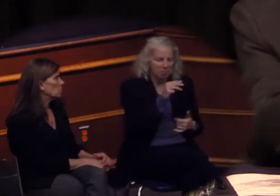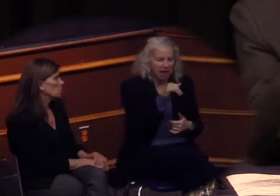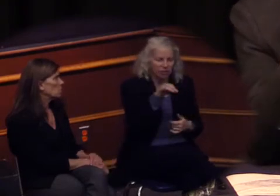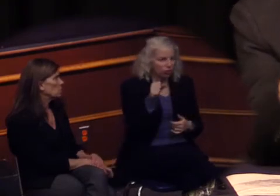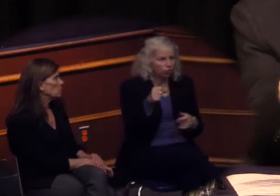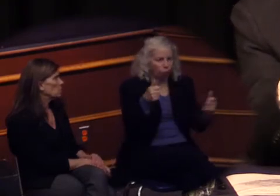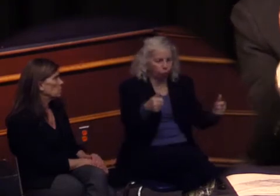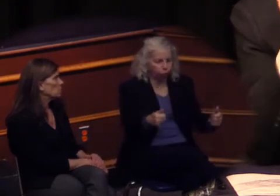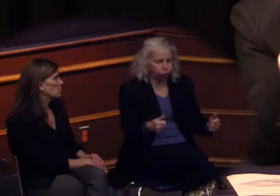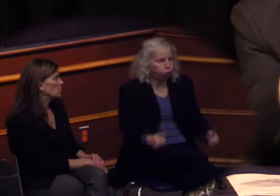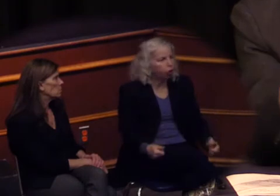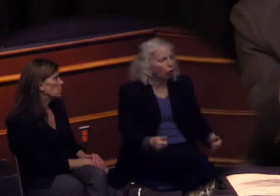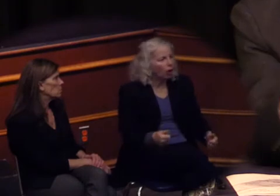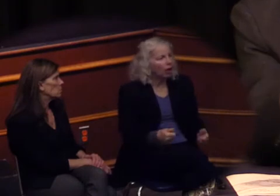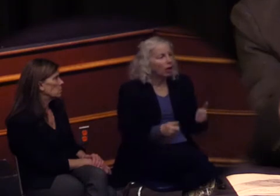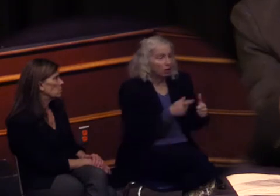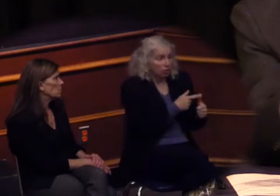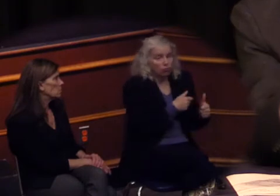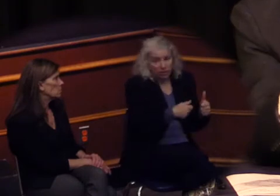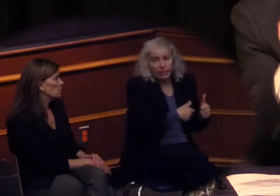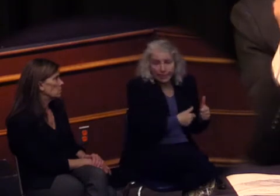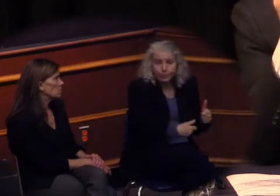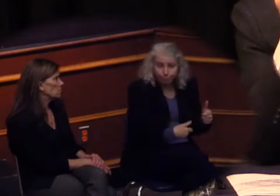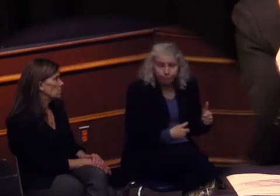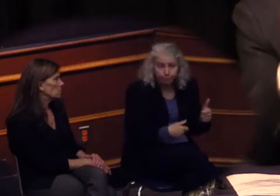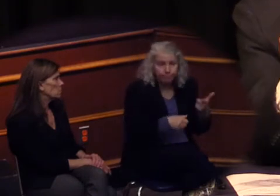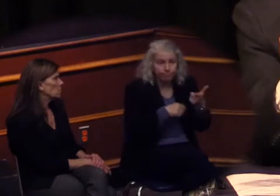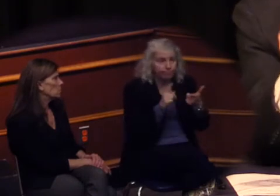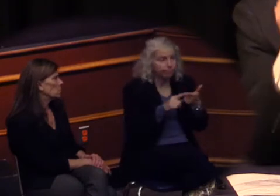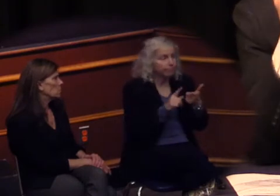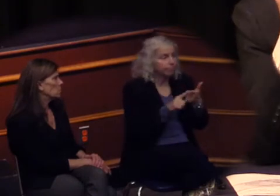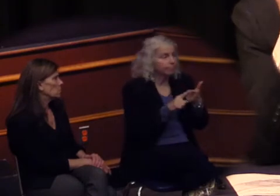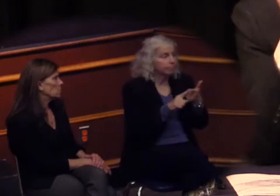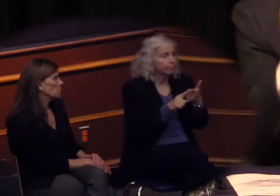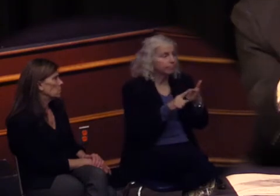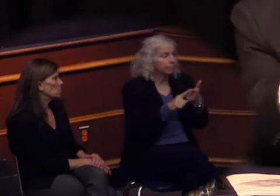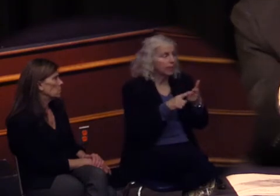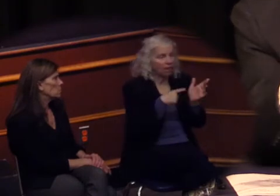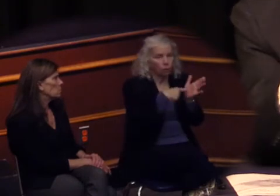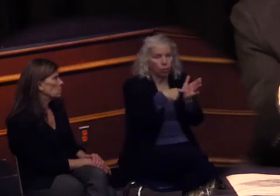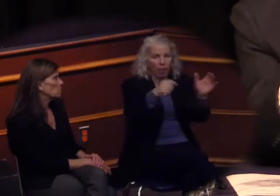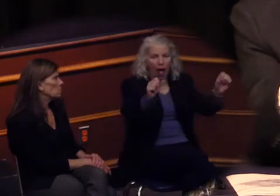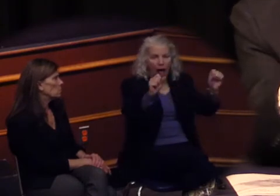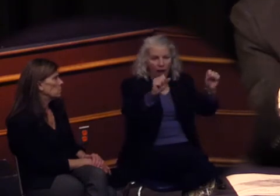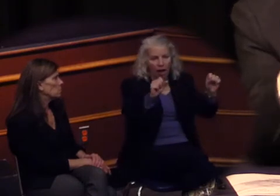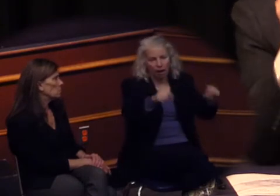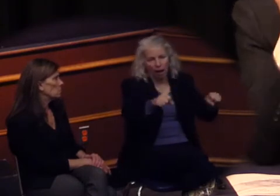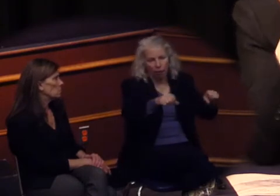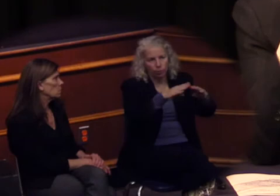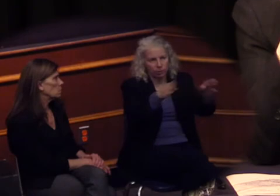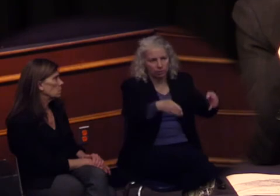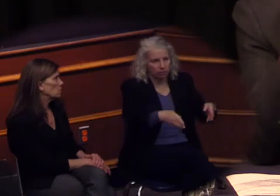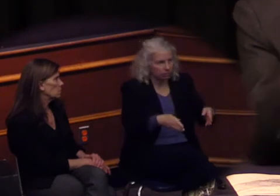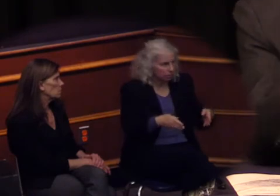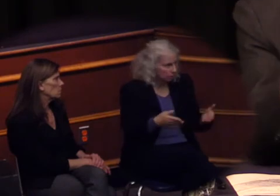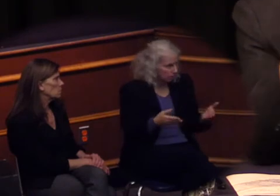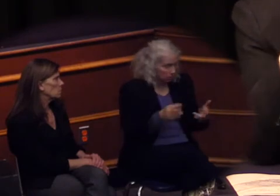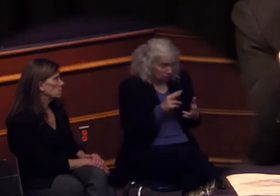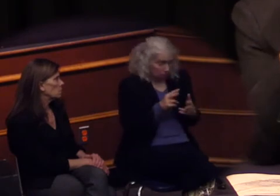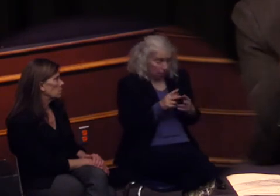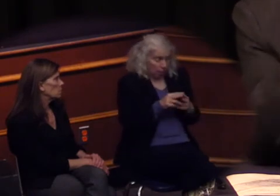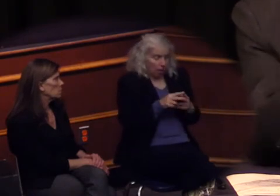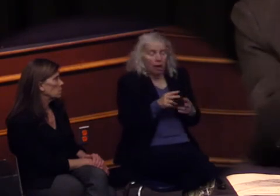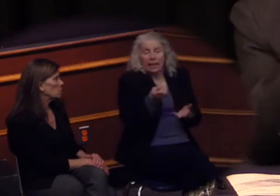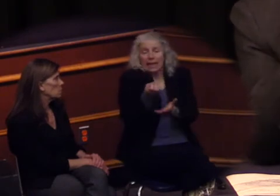backwards. One is our transportation system and the other is our affordable housing crisis. Our economy